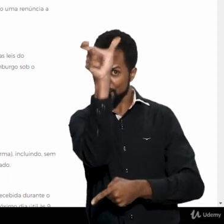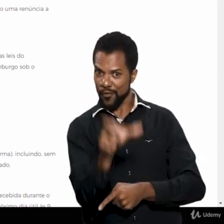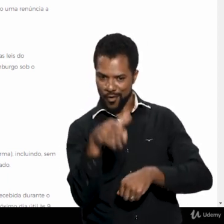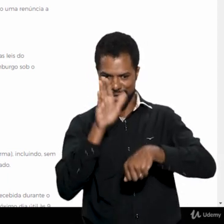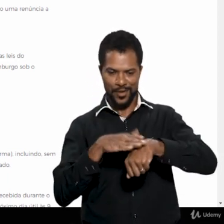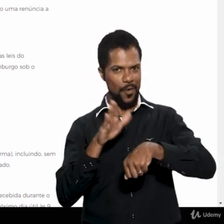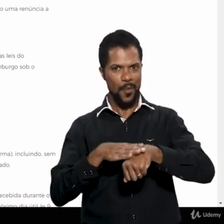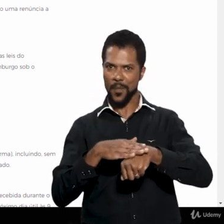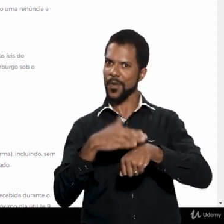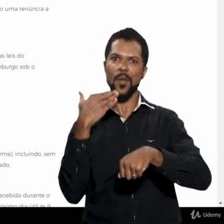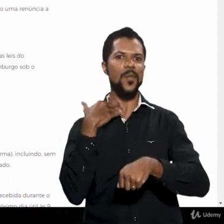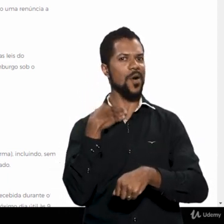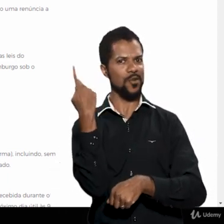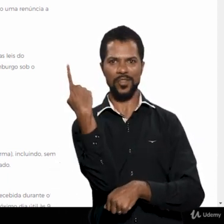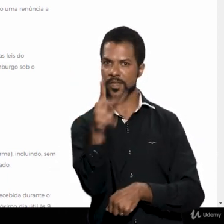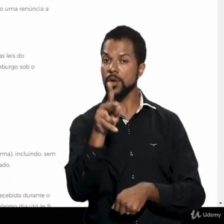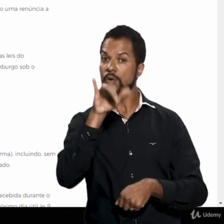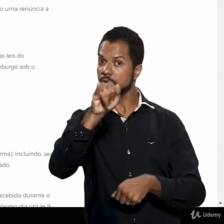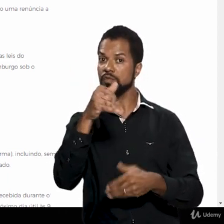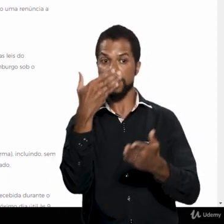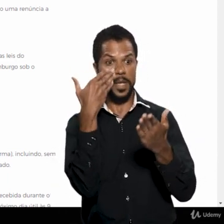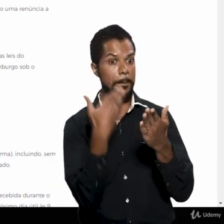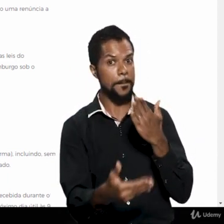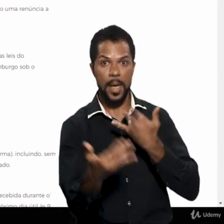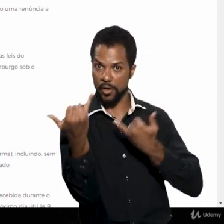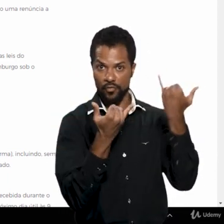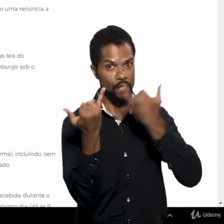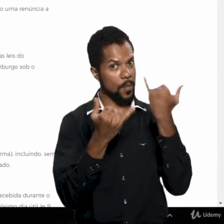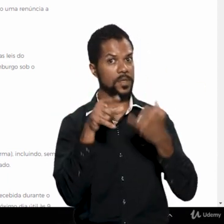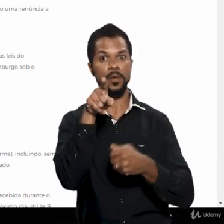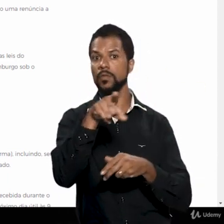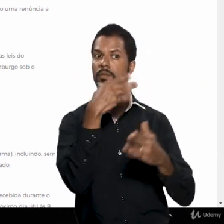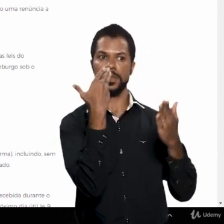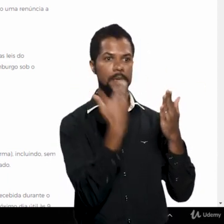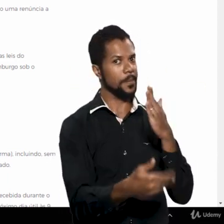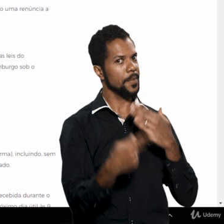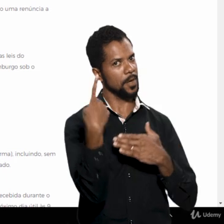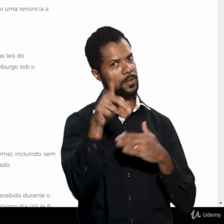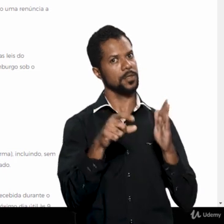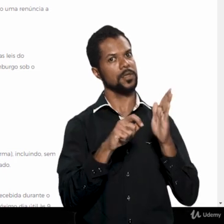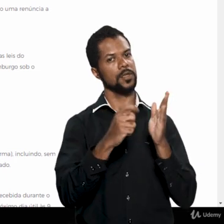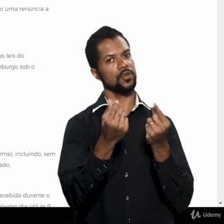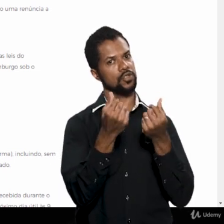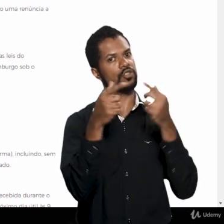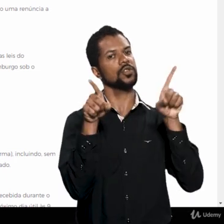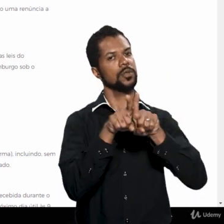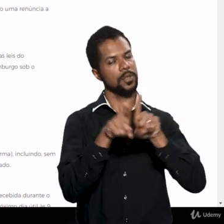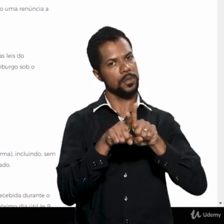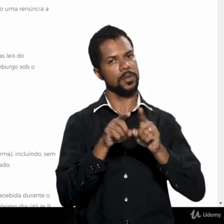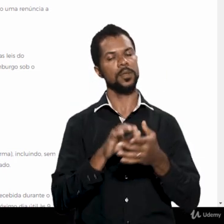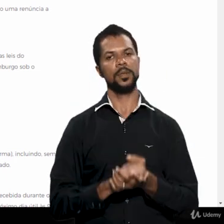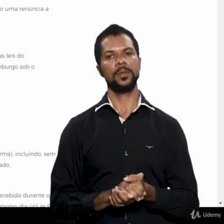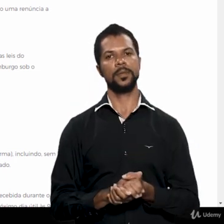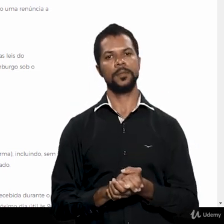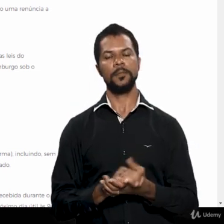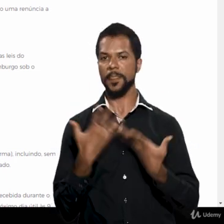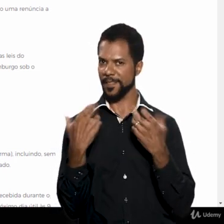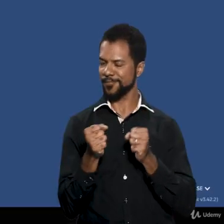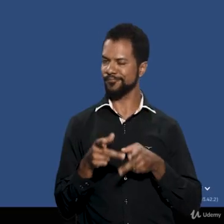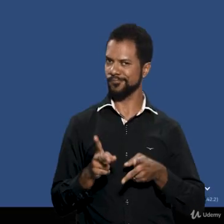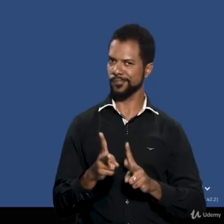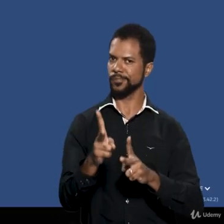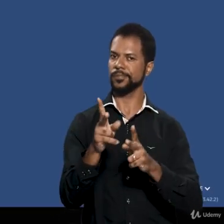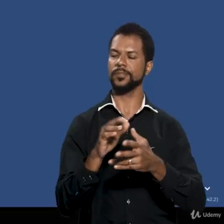lose access to your account. Okay? So remember, this is not a bank. You cannot walk to a bank and show that you are